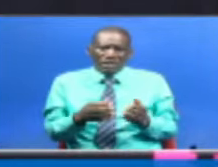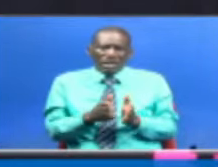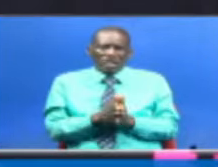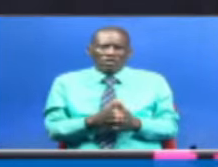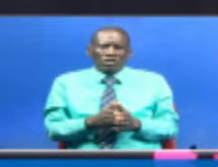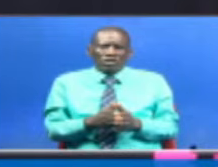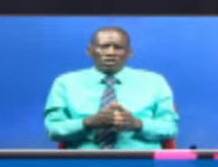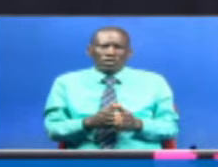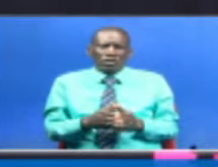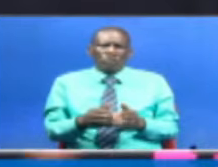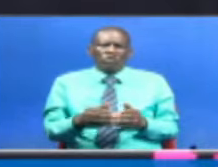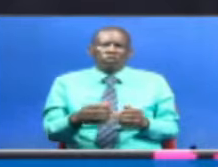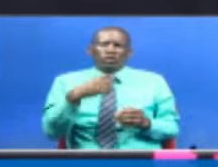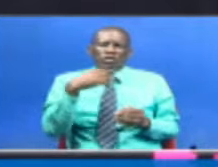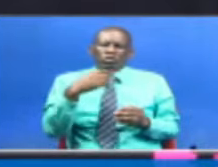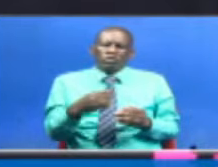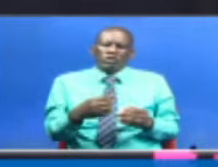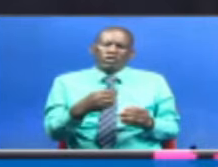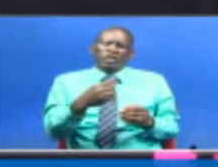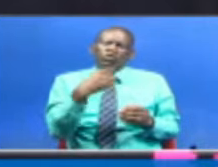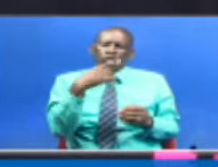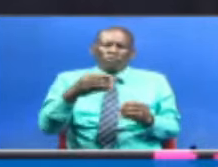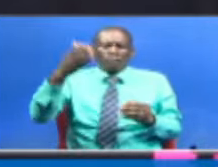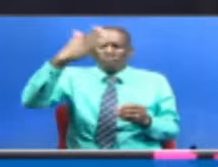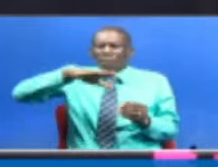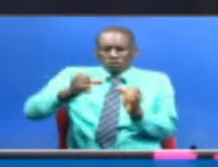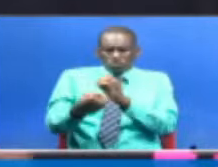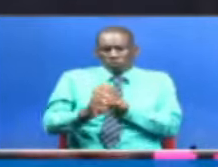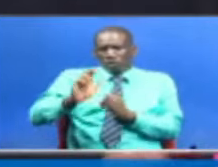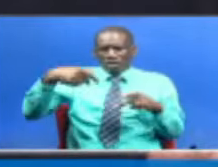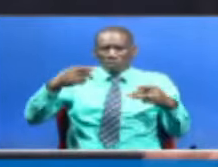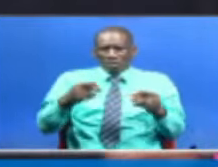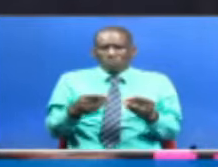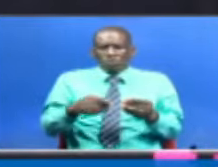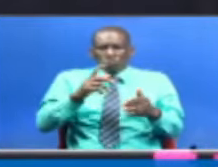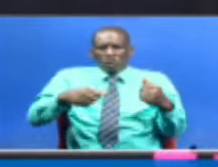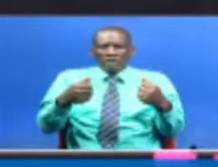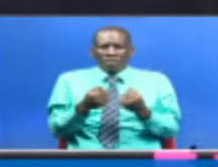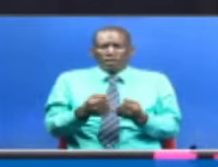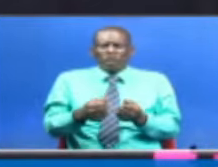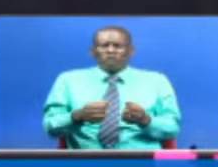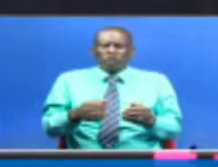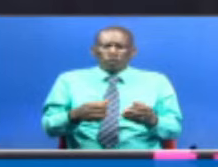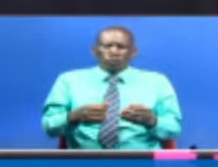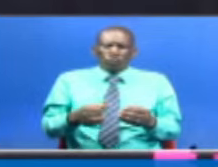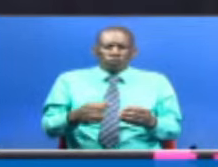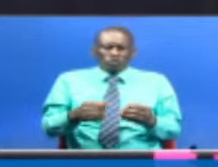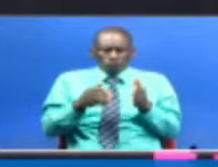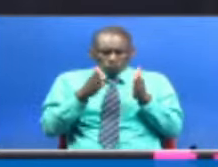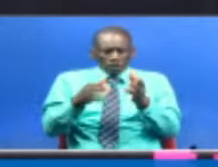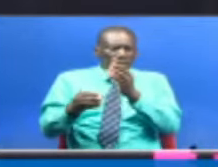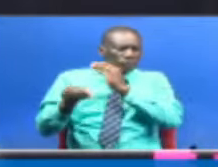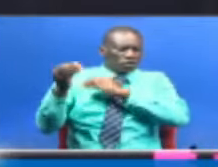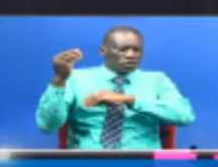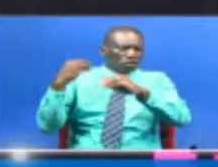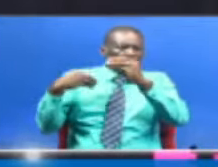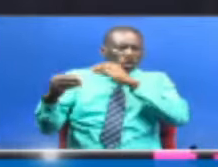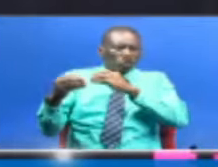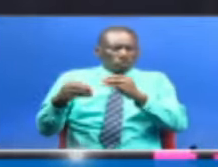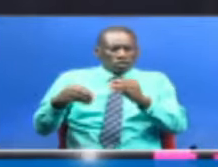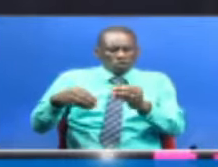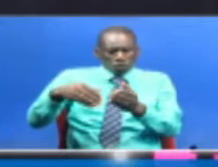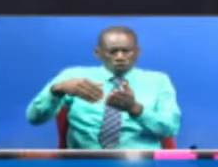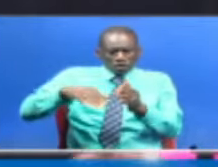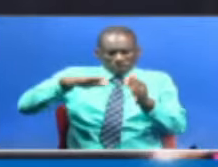to explain to Kenyans what happened. We looked at the historical downtimes which we've had, and it has